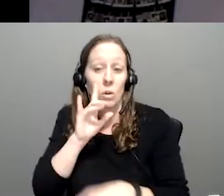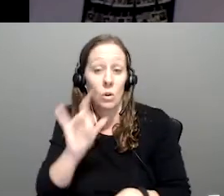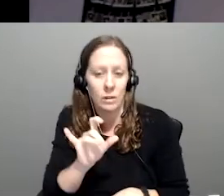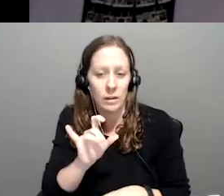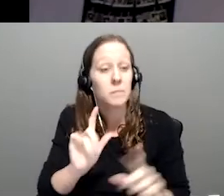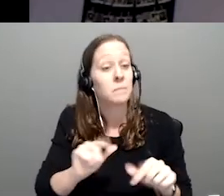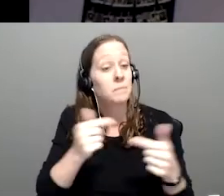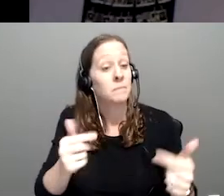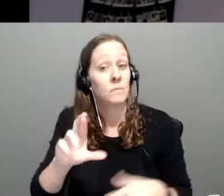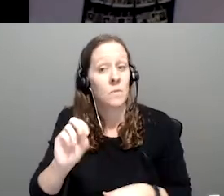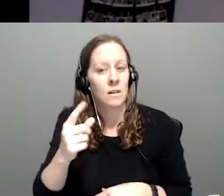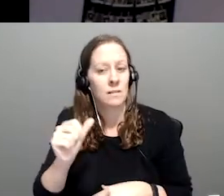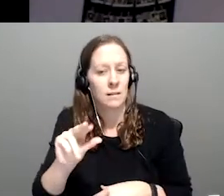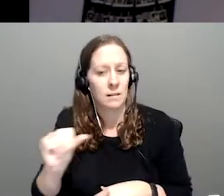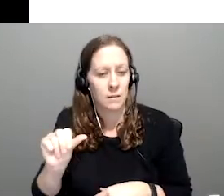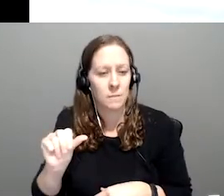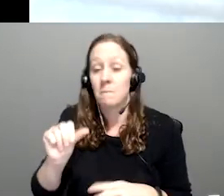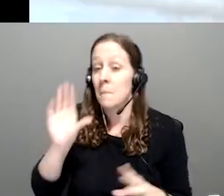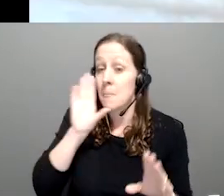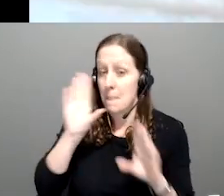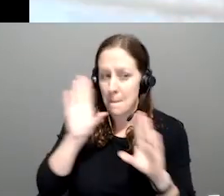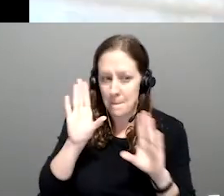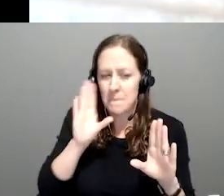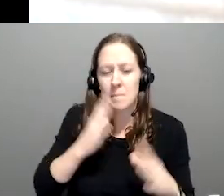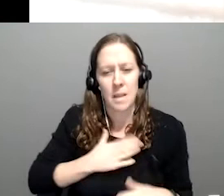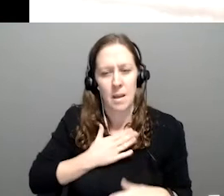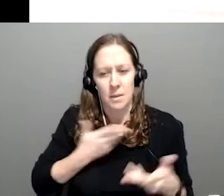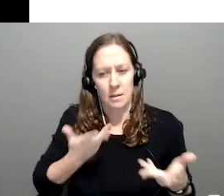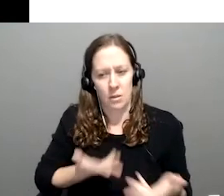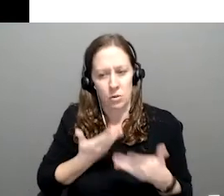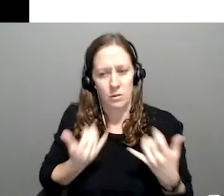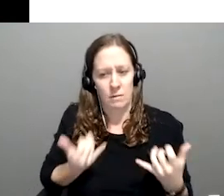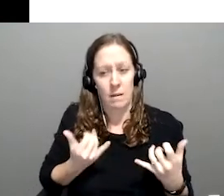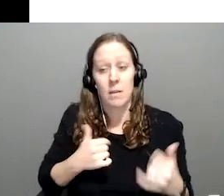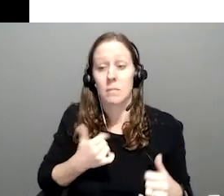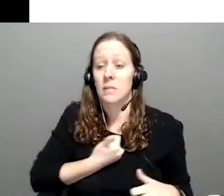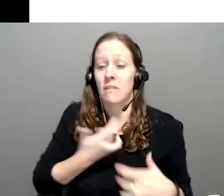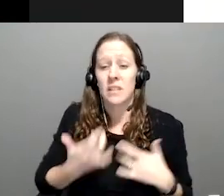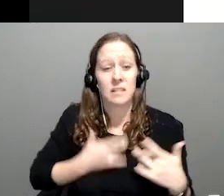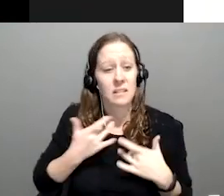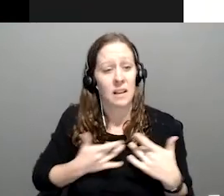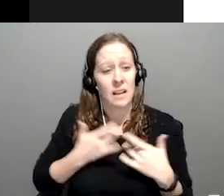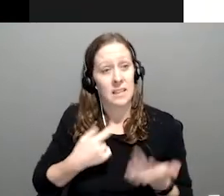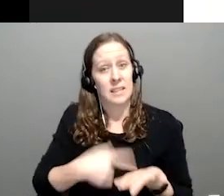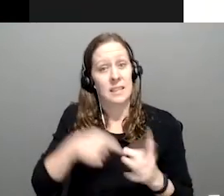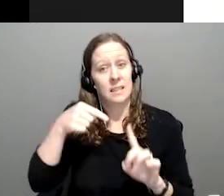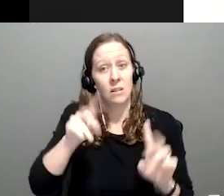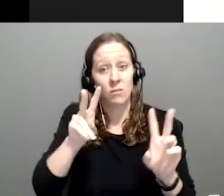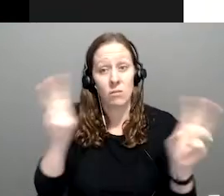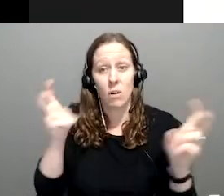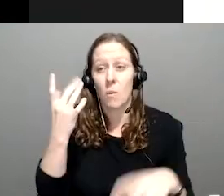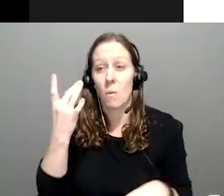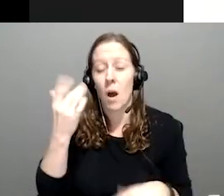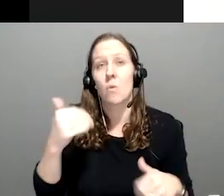Hi, it's a pleasure to be here today, and I'm excited to speak about this in particular because of how important the work